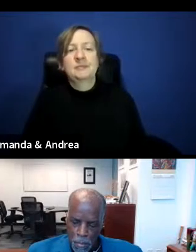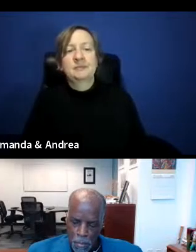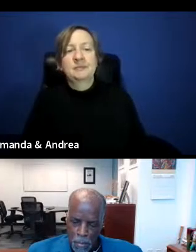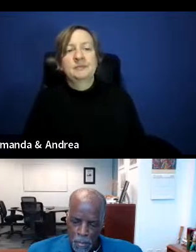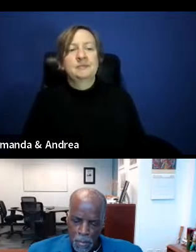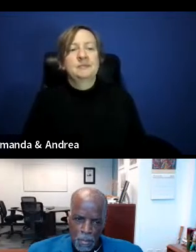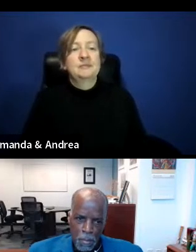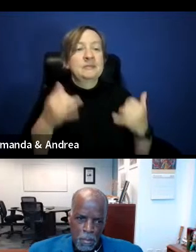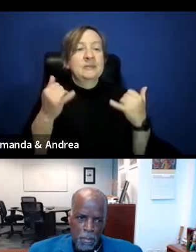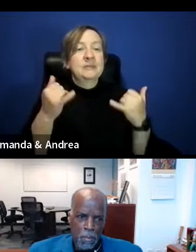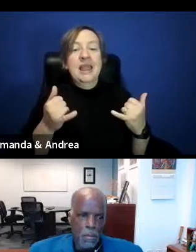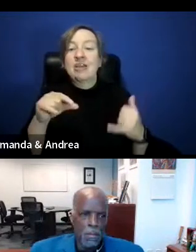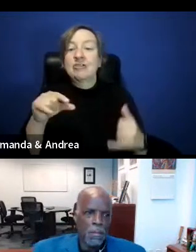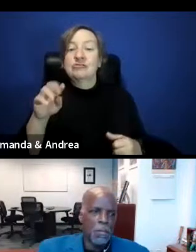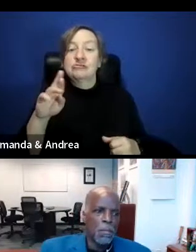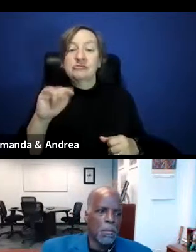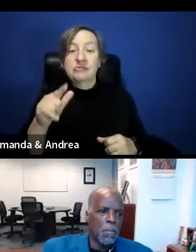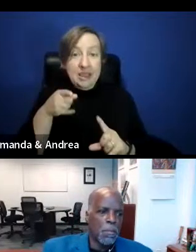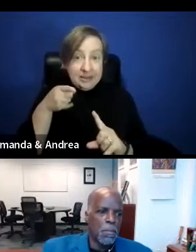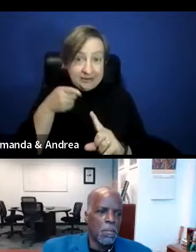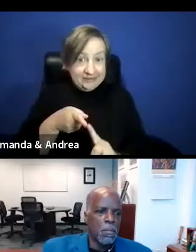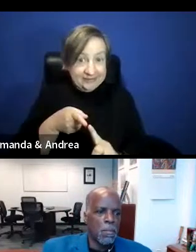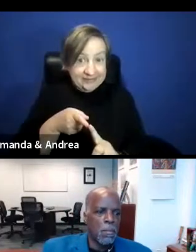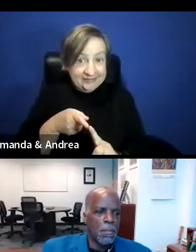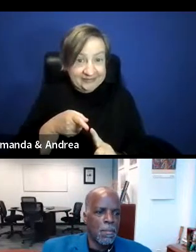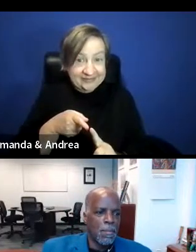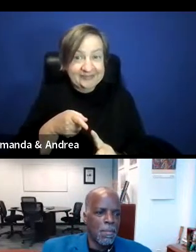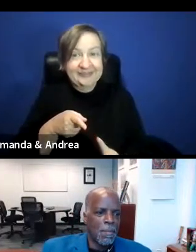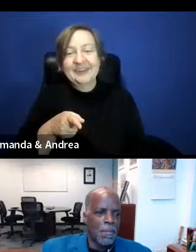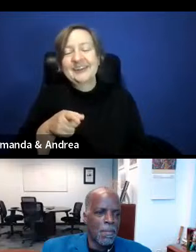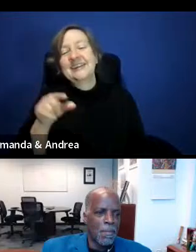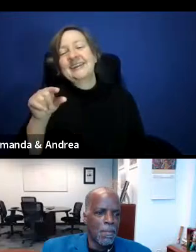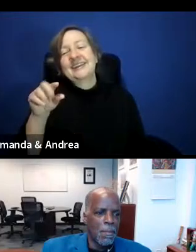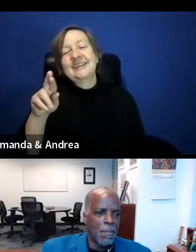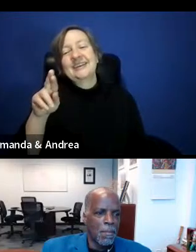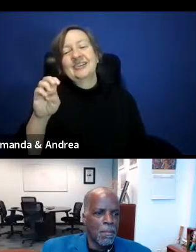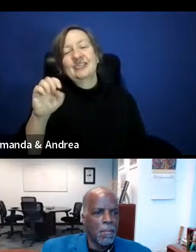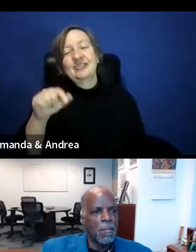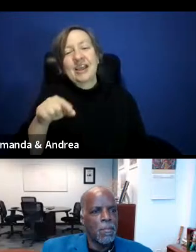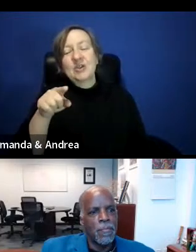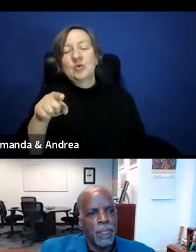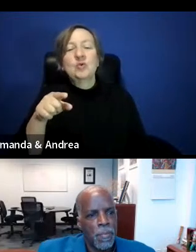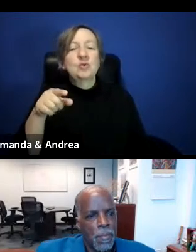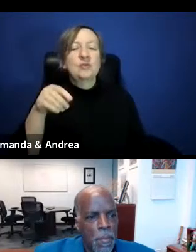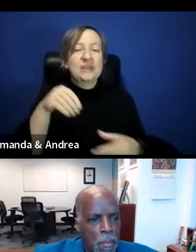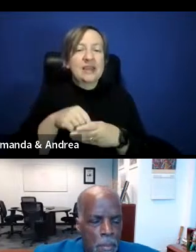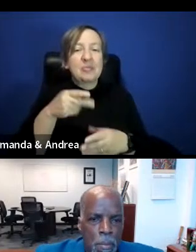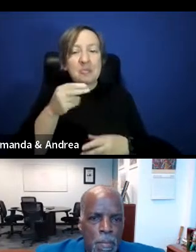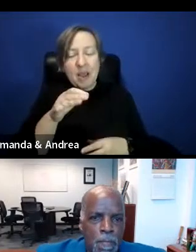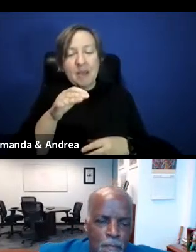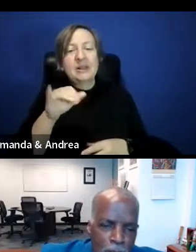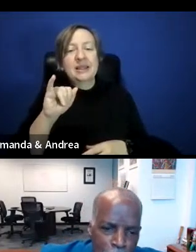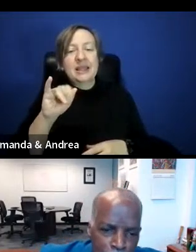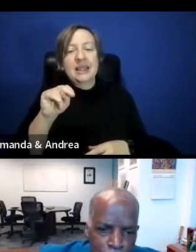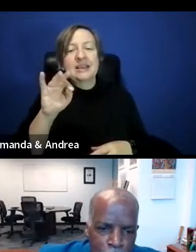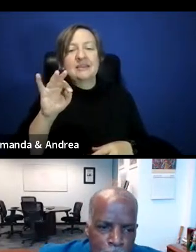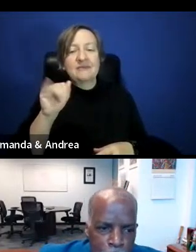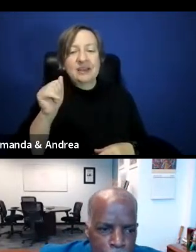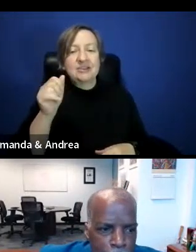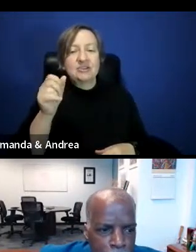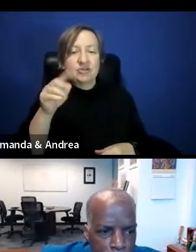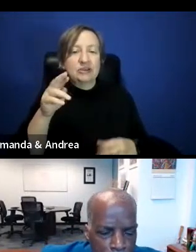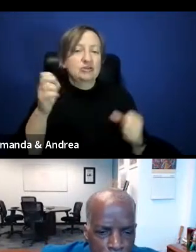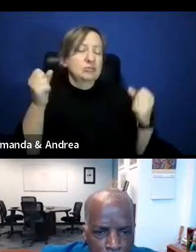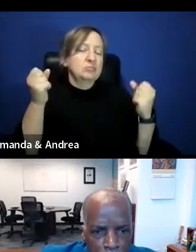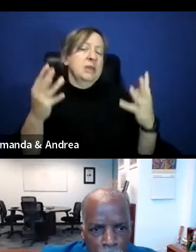Now I'm actually going to put Greg on the spot here. Greg, you've been in the public infrastructure field for years now. Do you